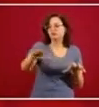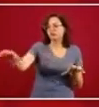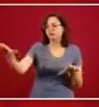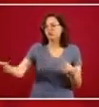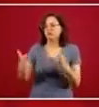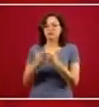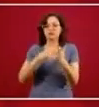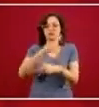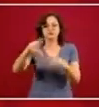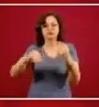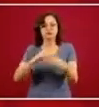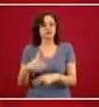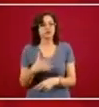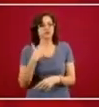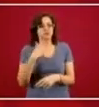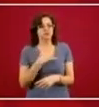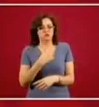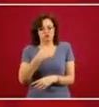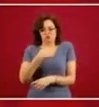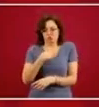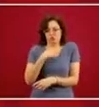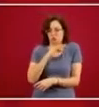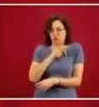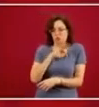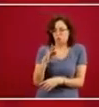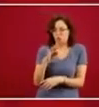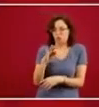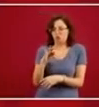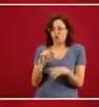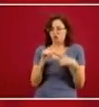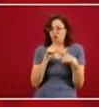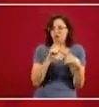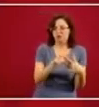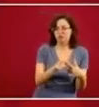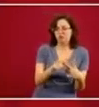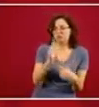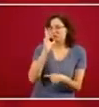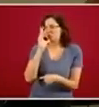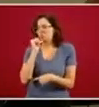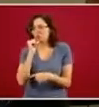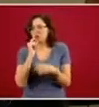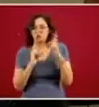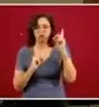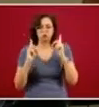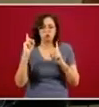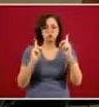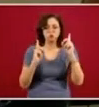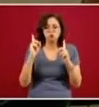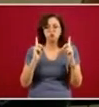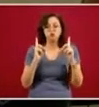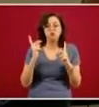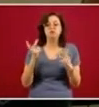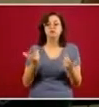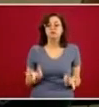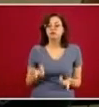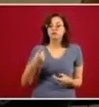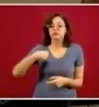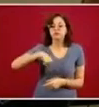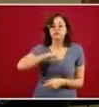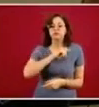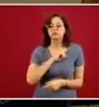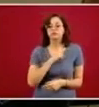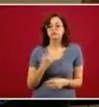to reduce the mobility rates on highly populated